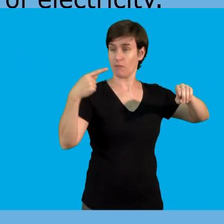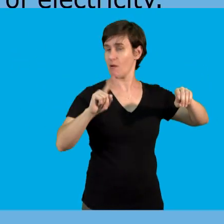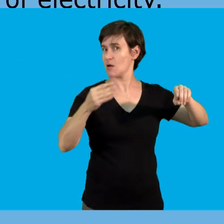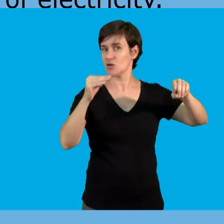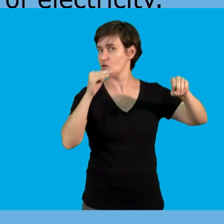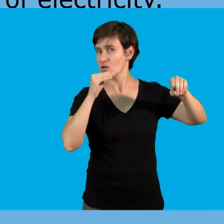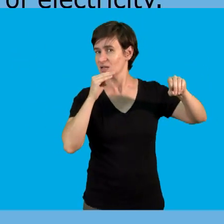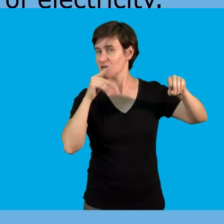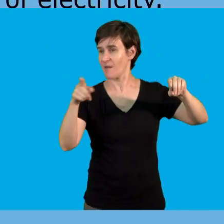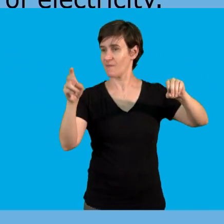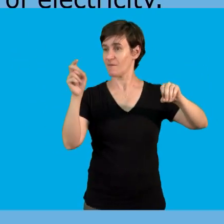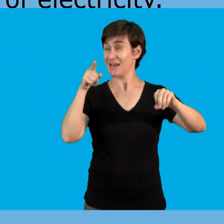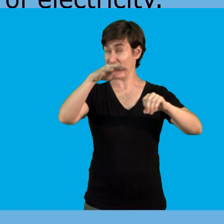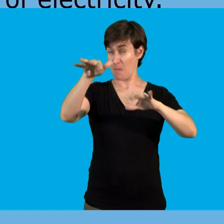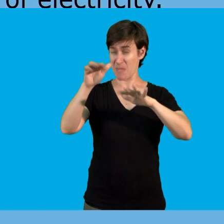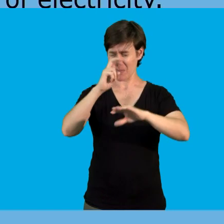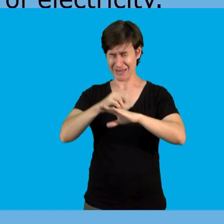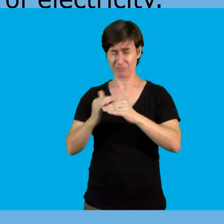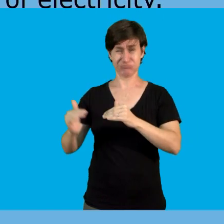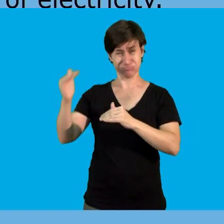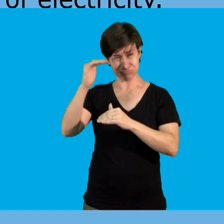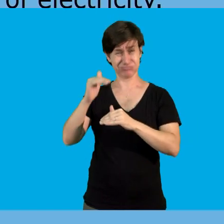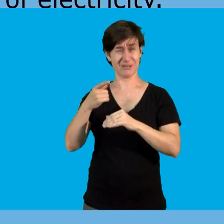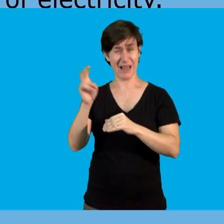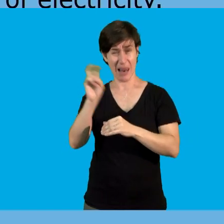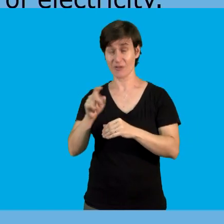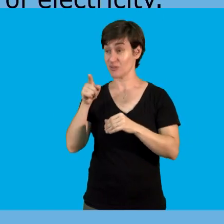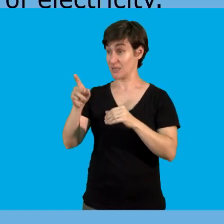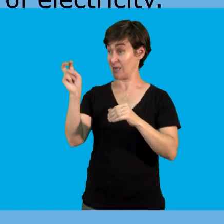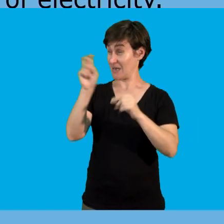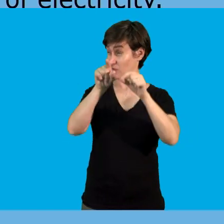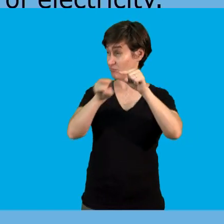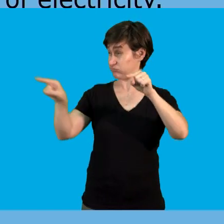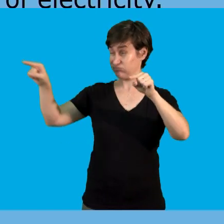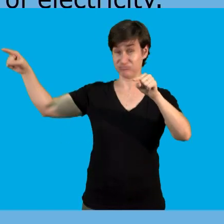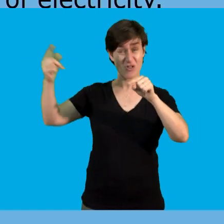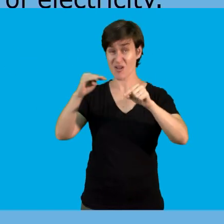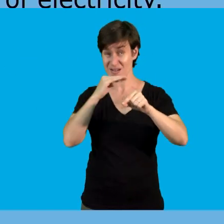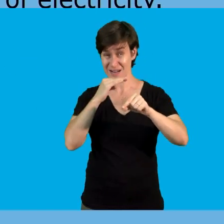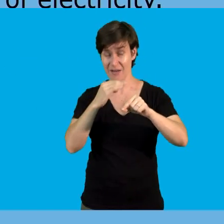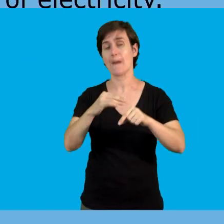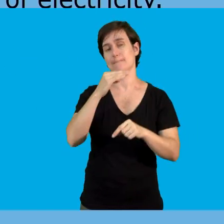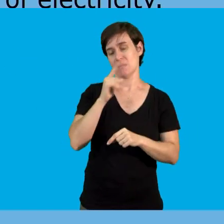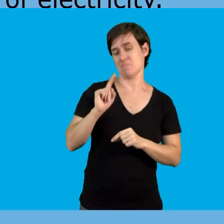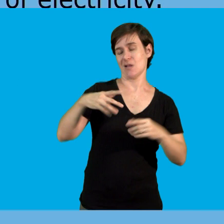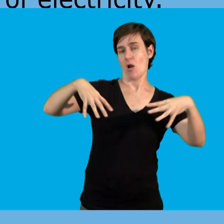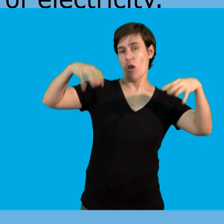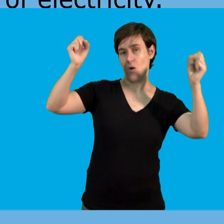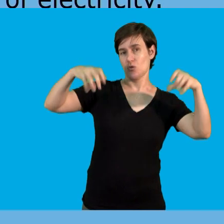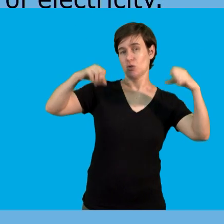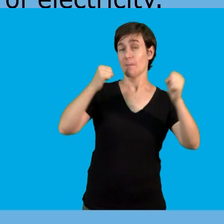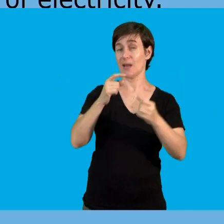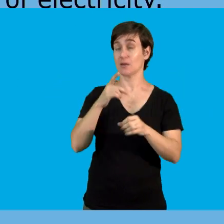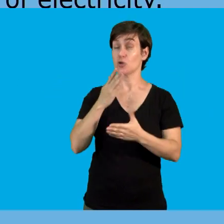need to institute this thing called load shedding, where we are rationing the electricity supply to make sure